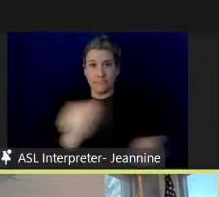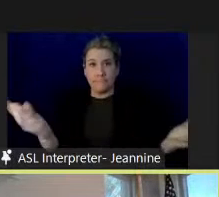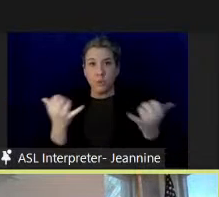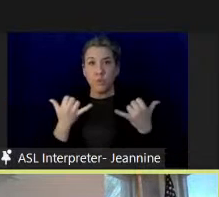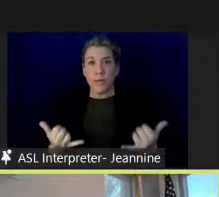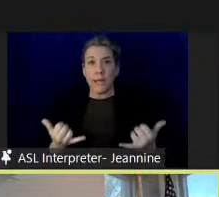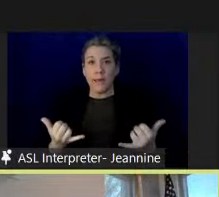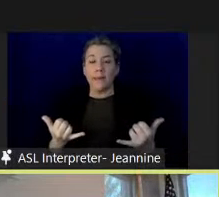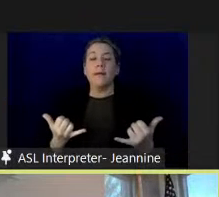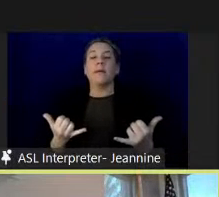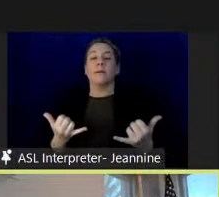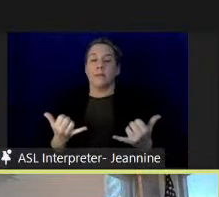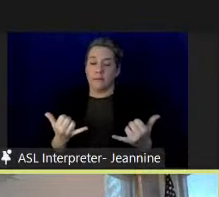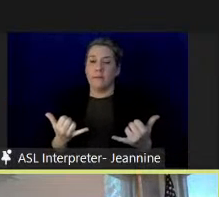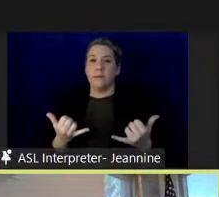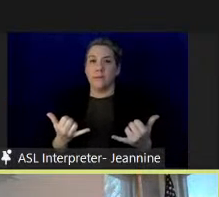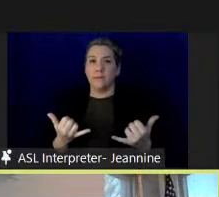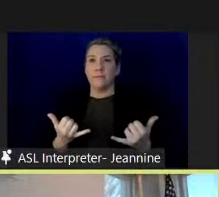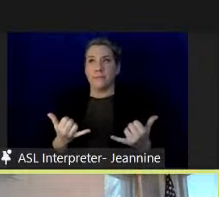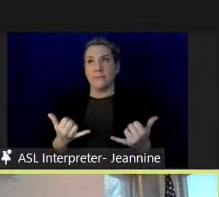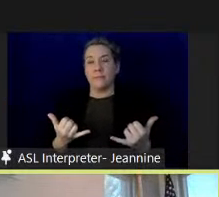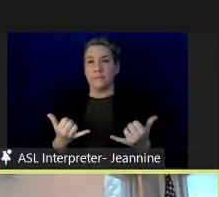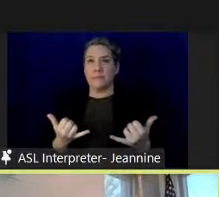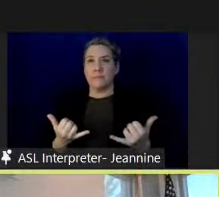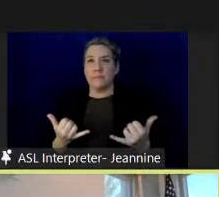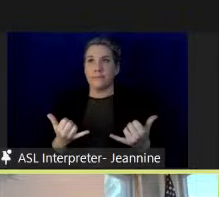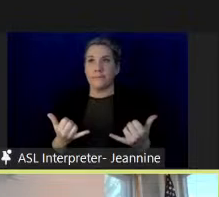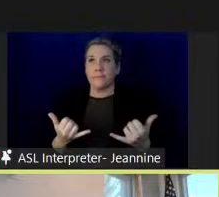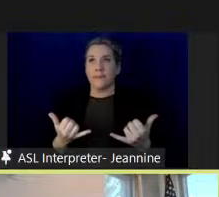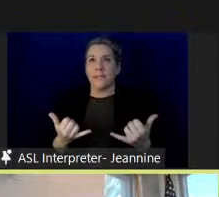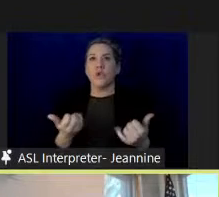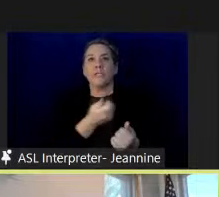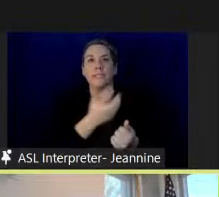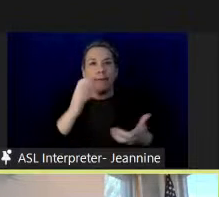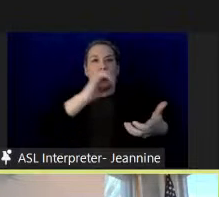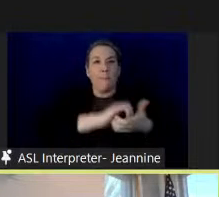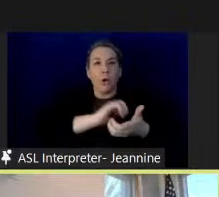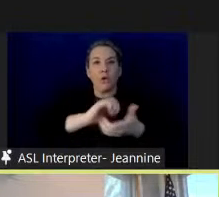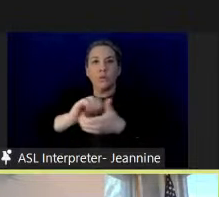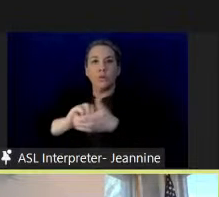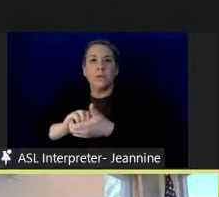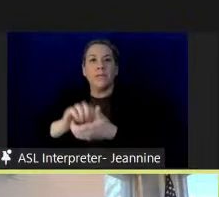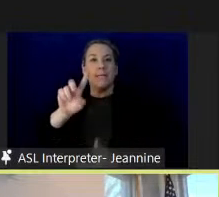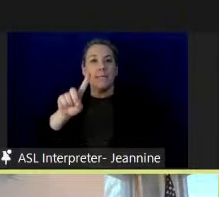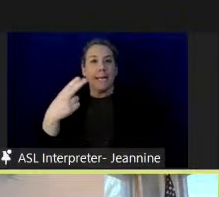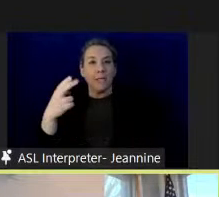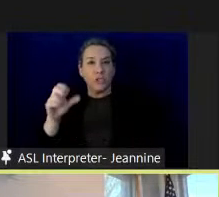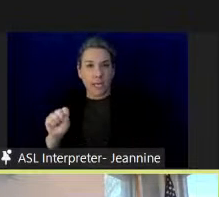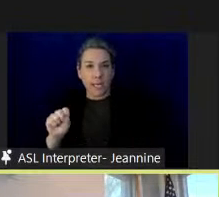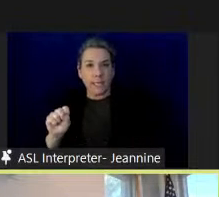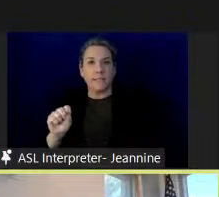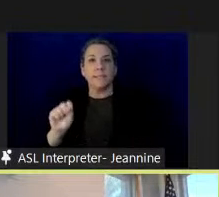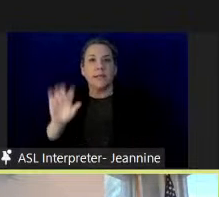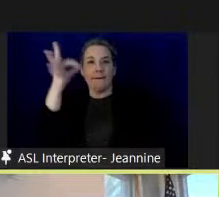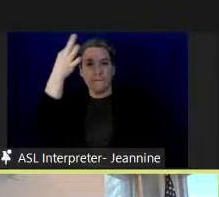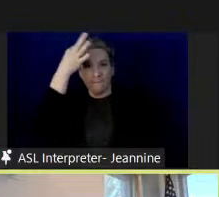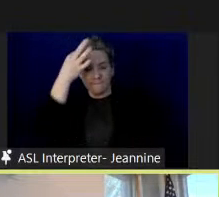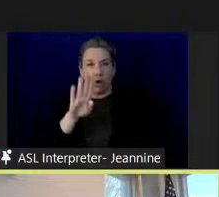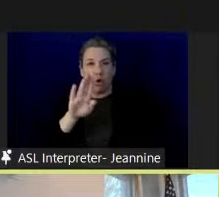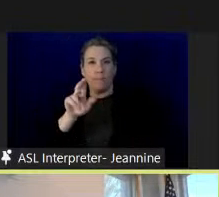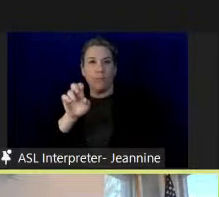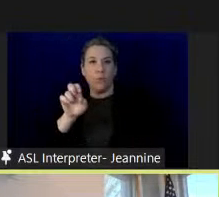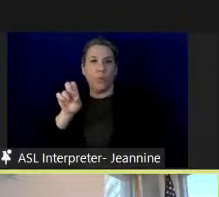is both from a collective with several partnerships with DHS, Federal Bureau of Investigations, Department of